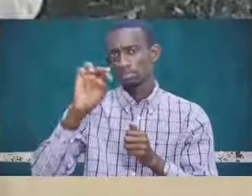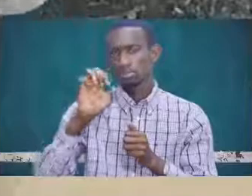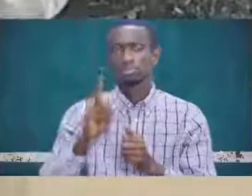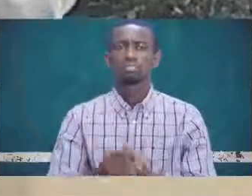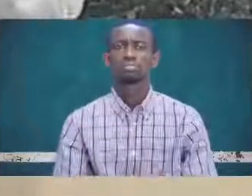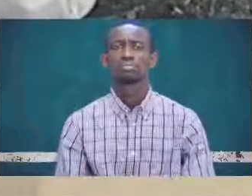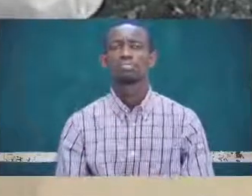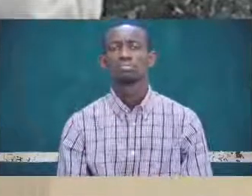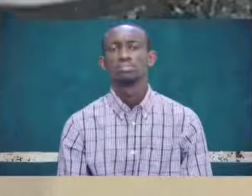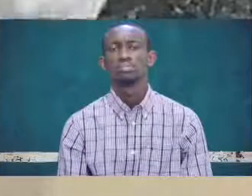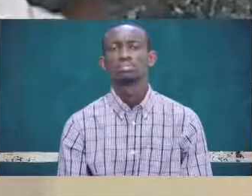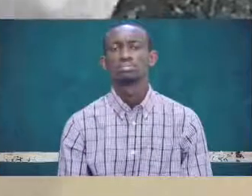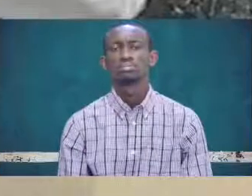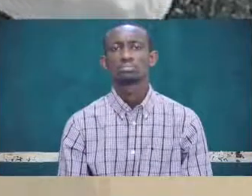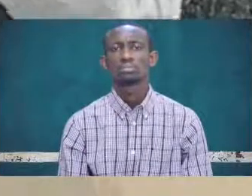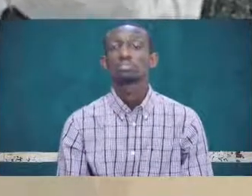along